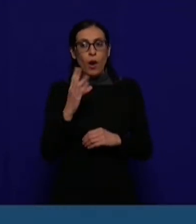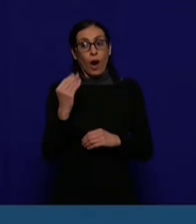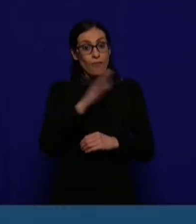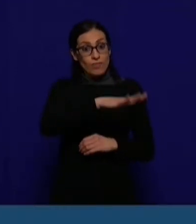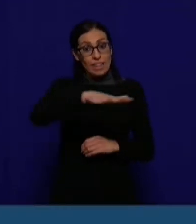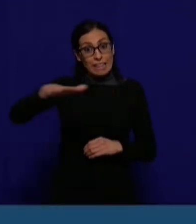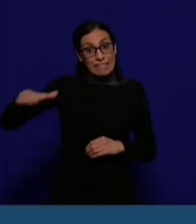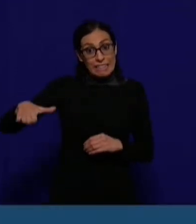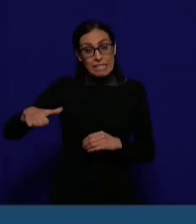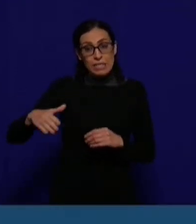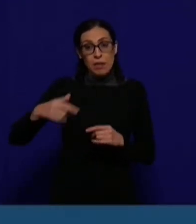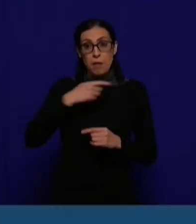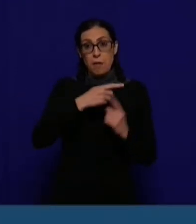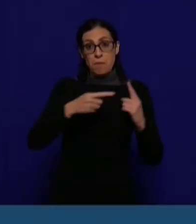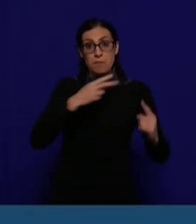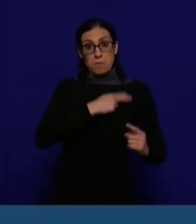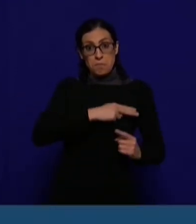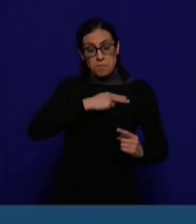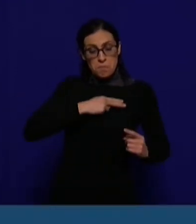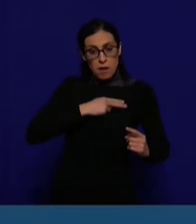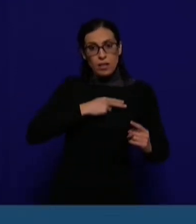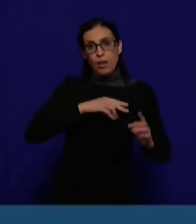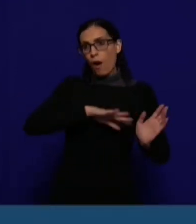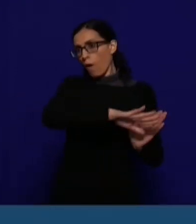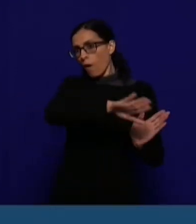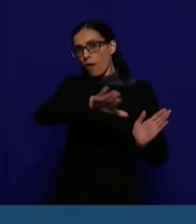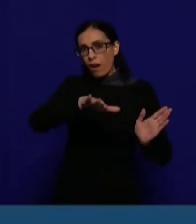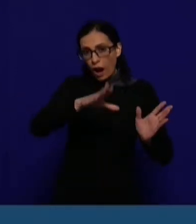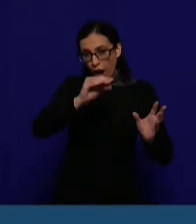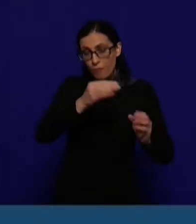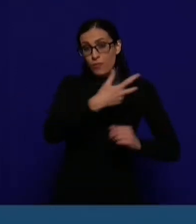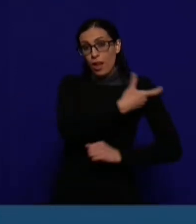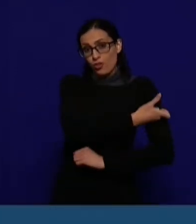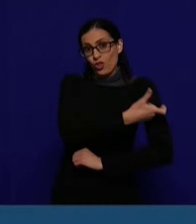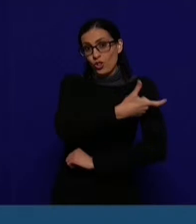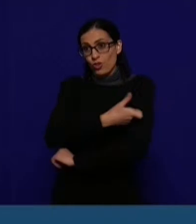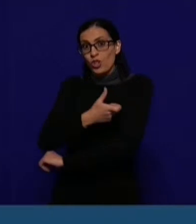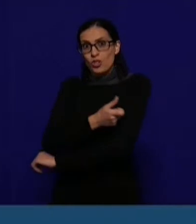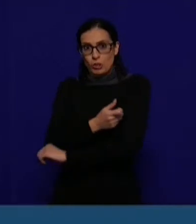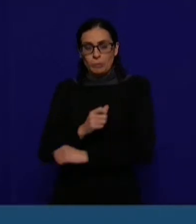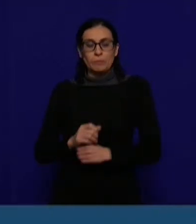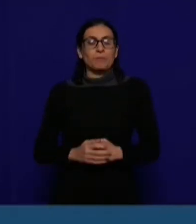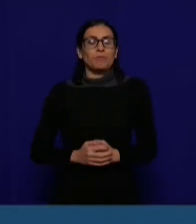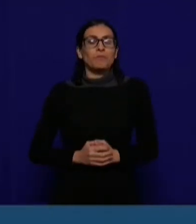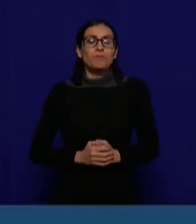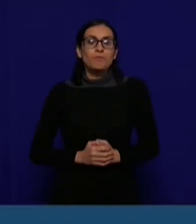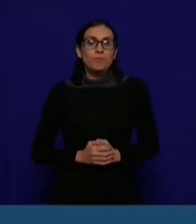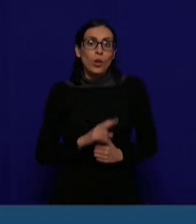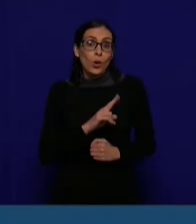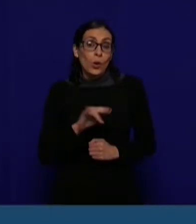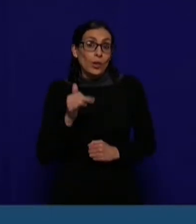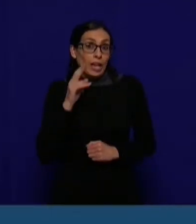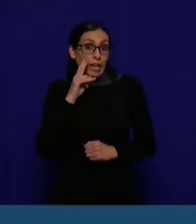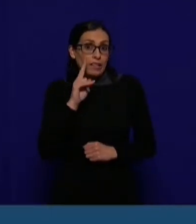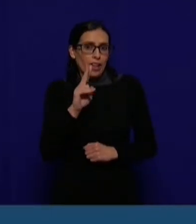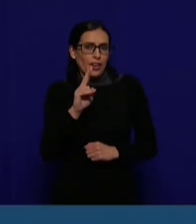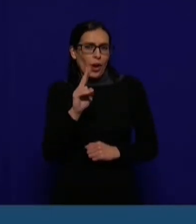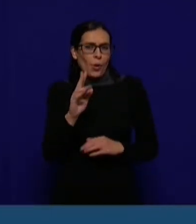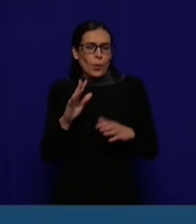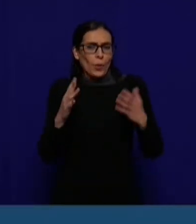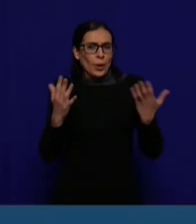persuni mill-popolazzjoni tagħna li issa diġà huma mlaqmin. U jekk inħarsu naqra lejn dak li jkun għaddej bħala coverage